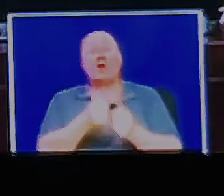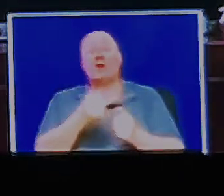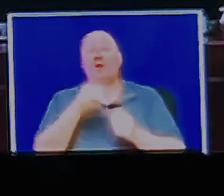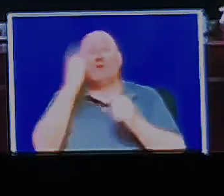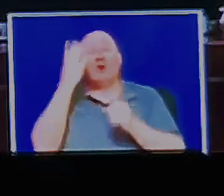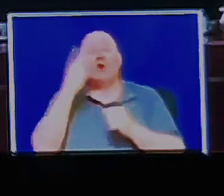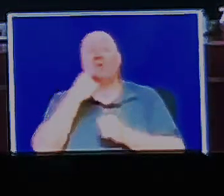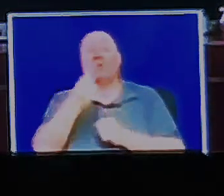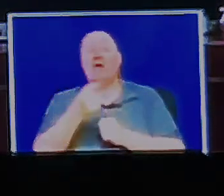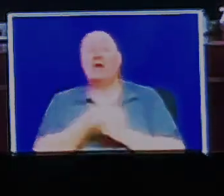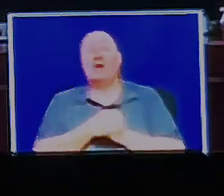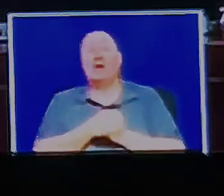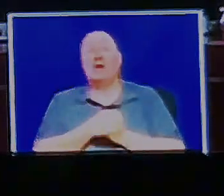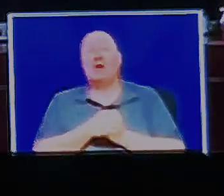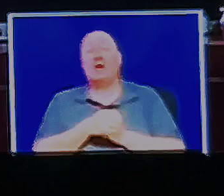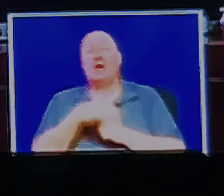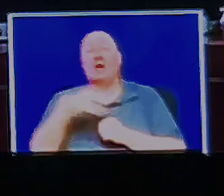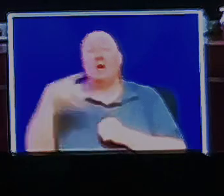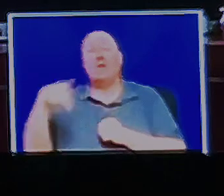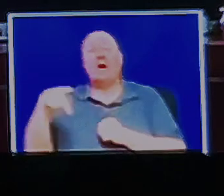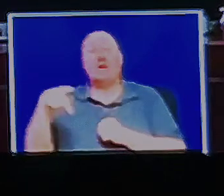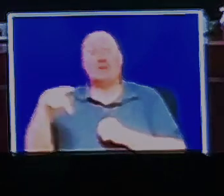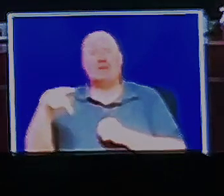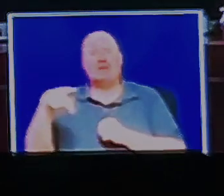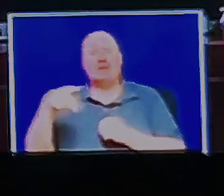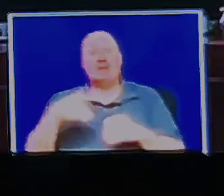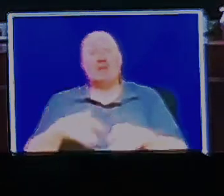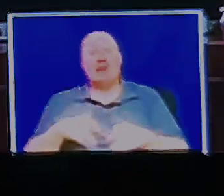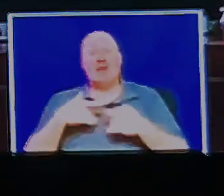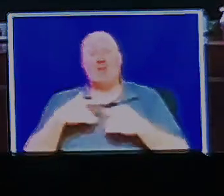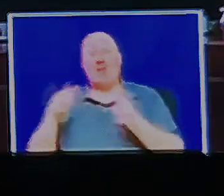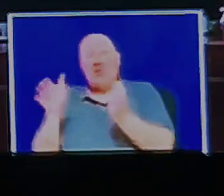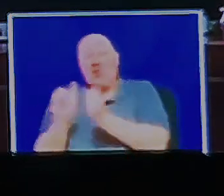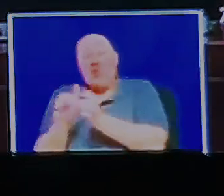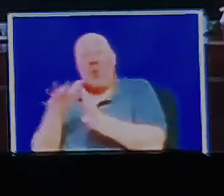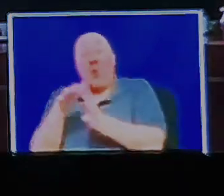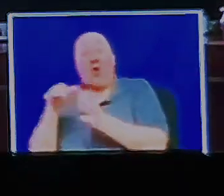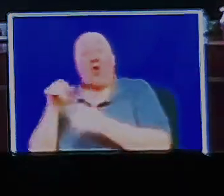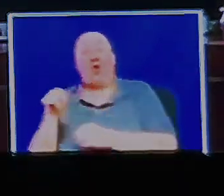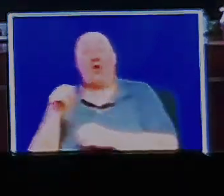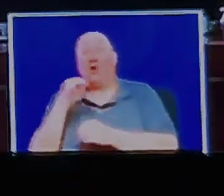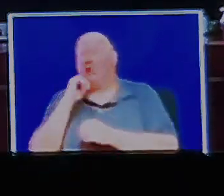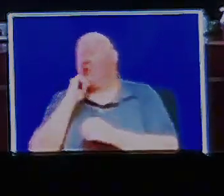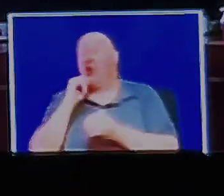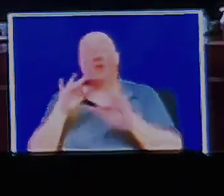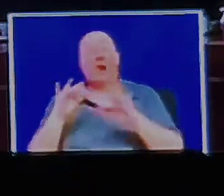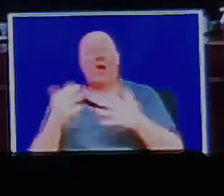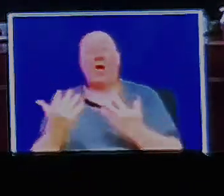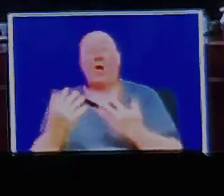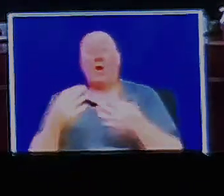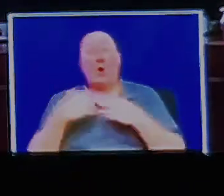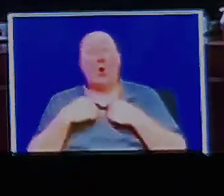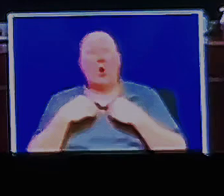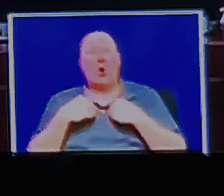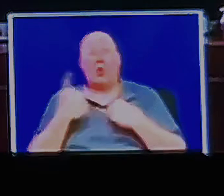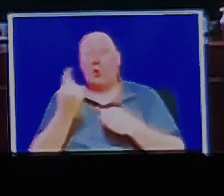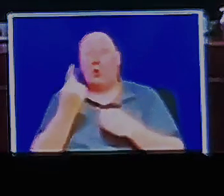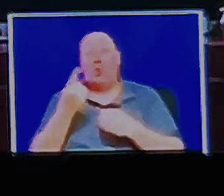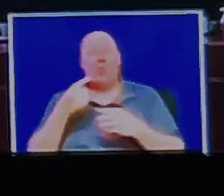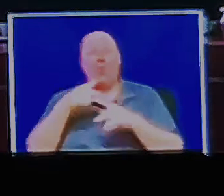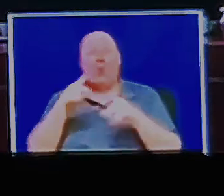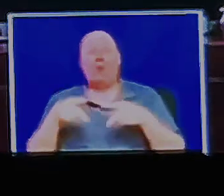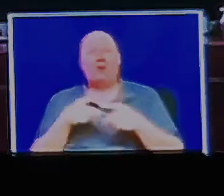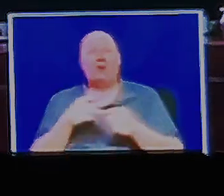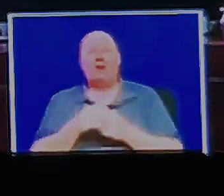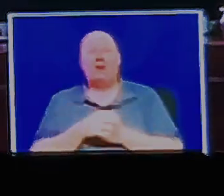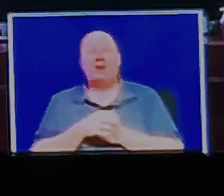Palestinians are forced to live in small enclaves. They are not allowed to own their own property.